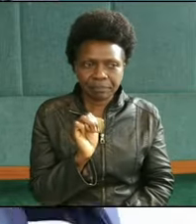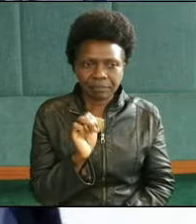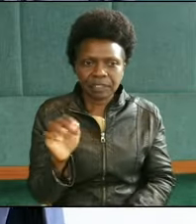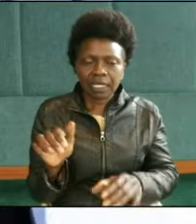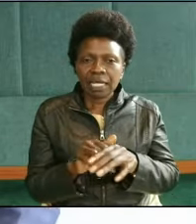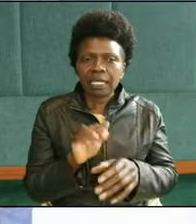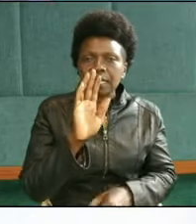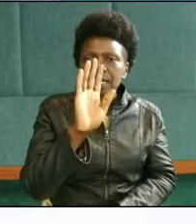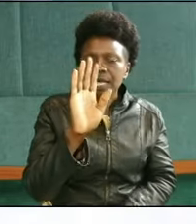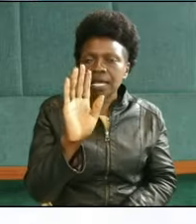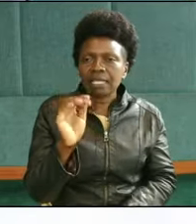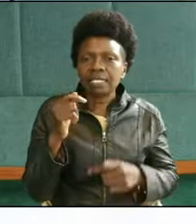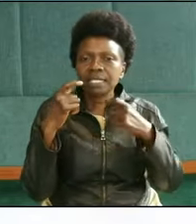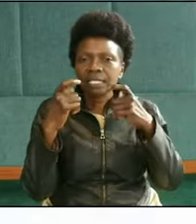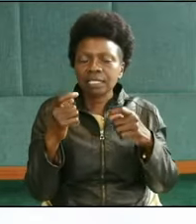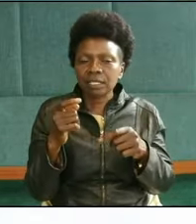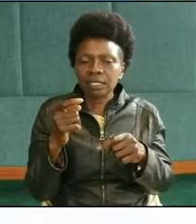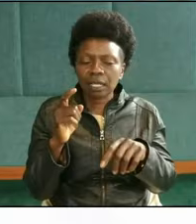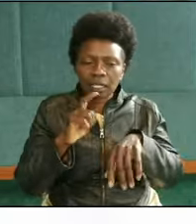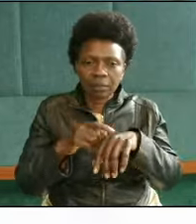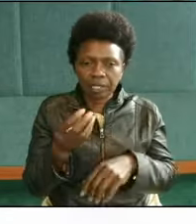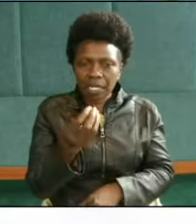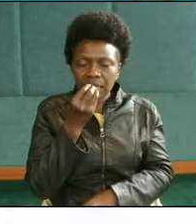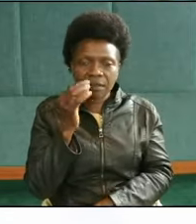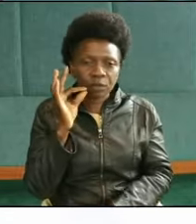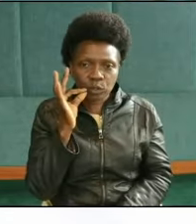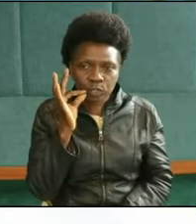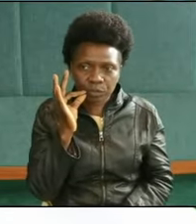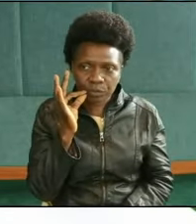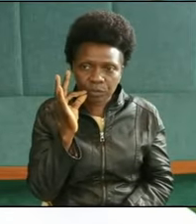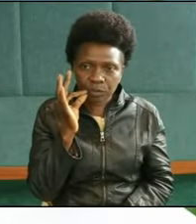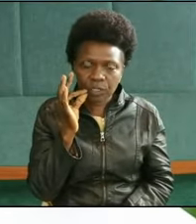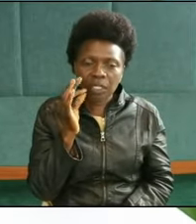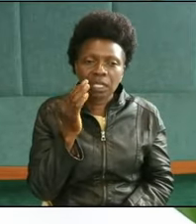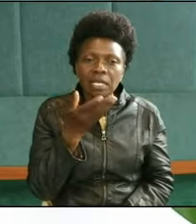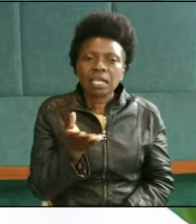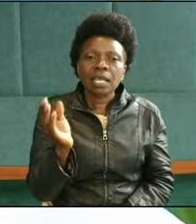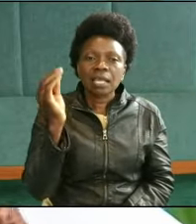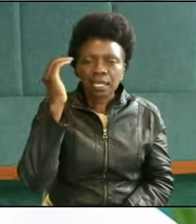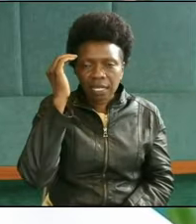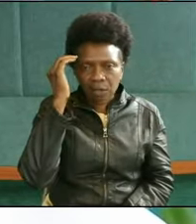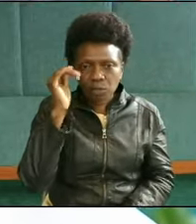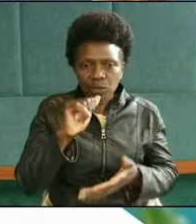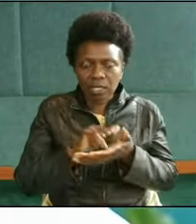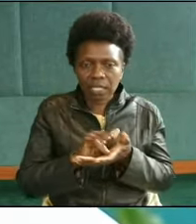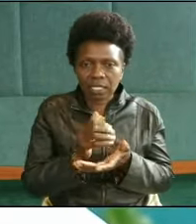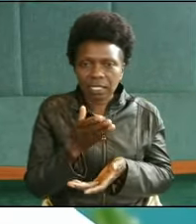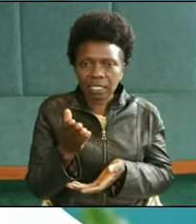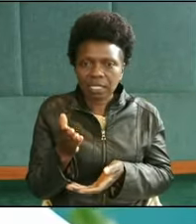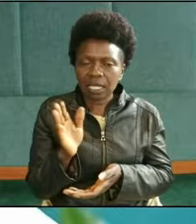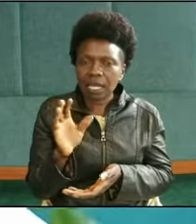In their sin, when they ate the fruit, the devil knew that